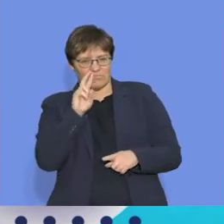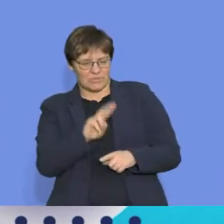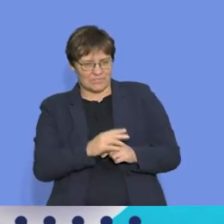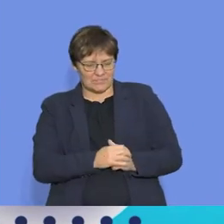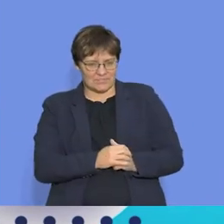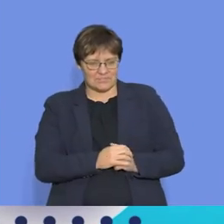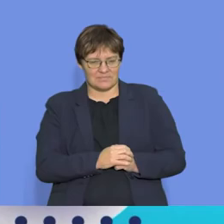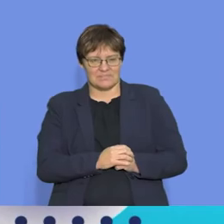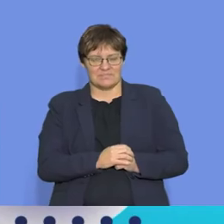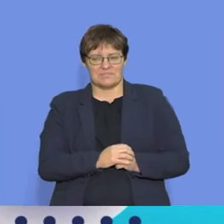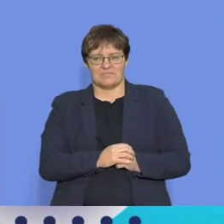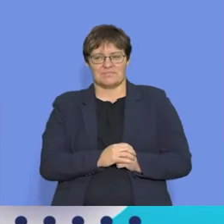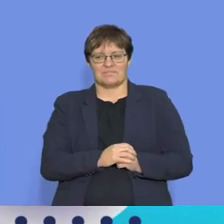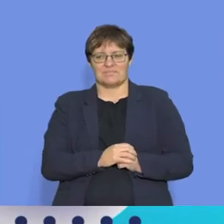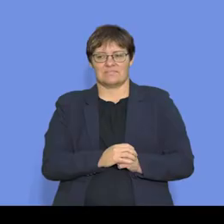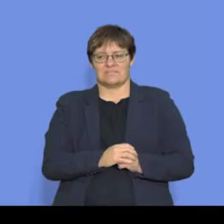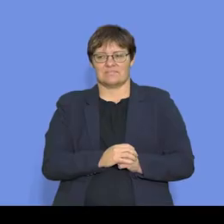at.